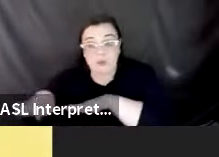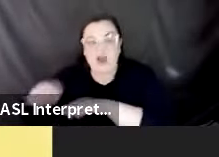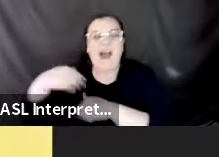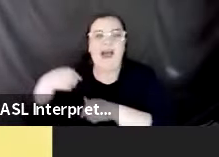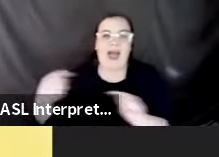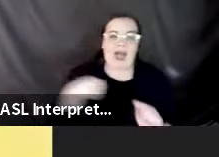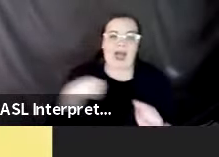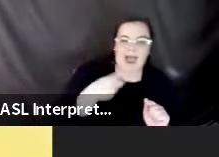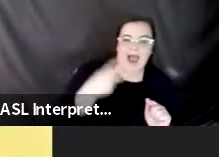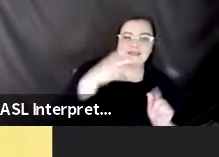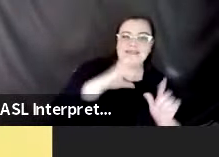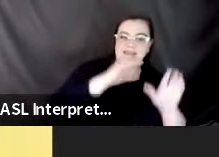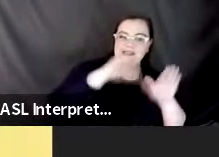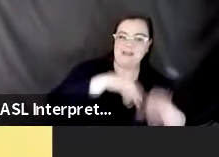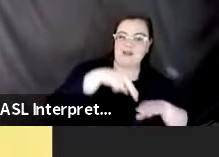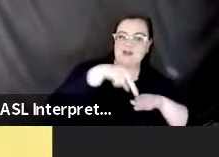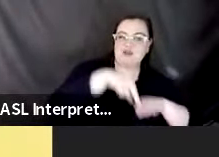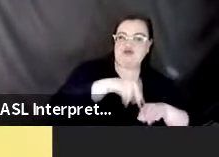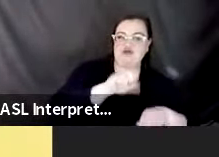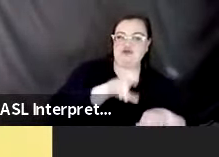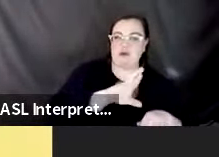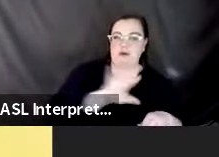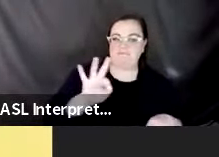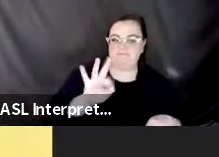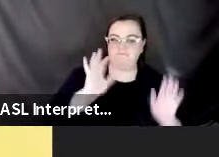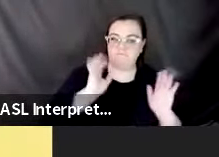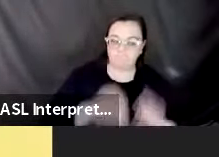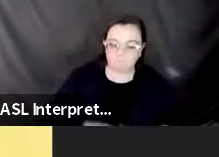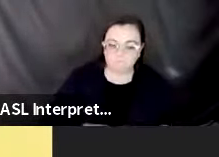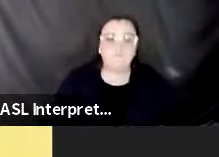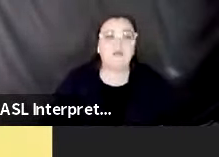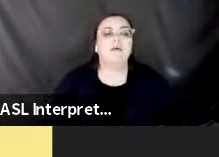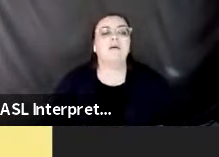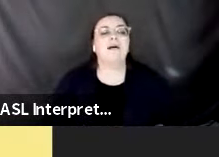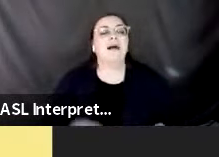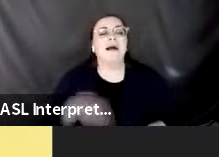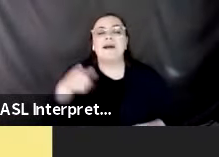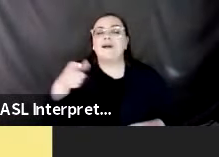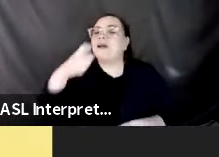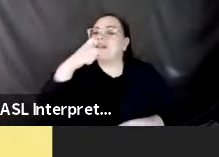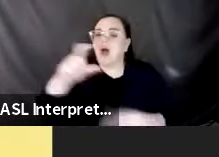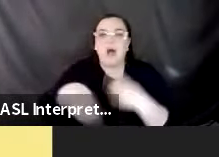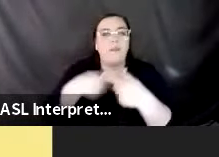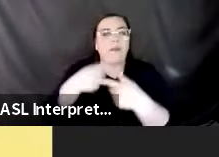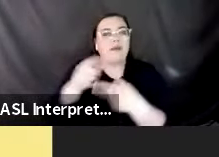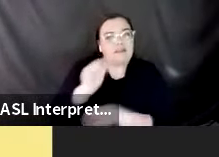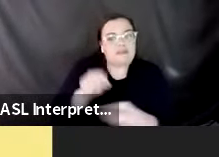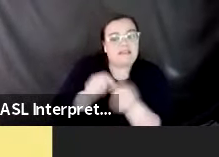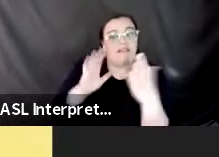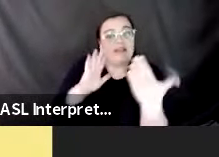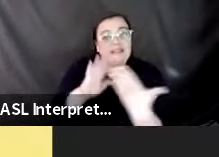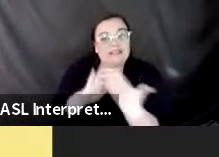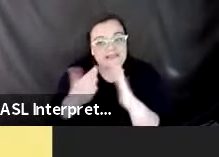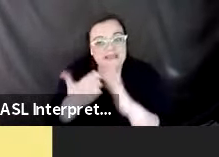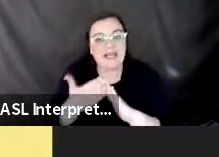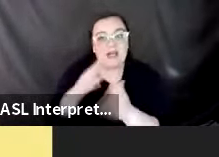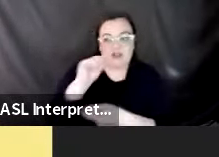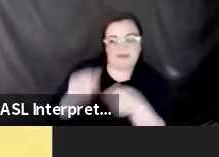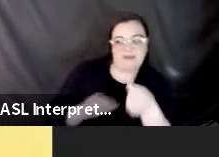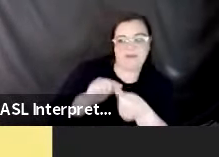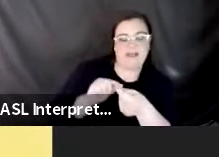when they're purchasing specific cities or locations to air a spot in. It's when there's demographic data